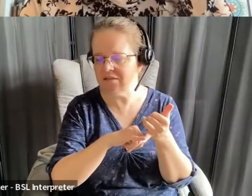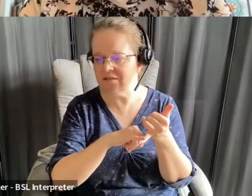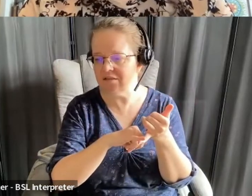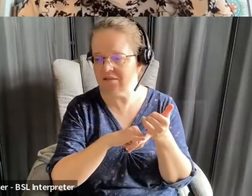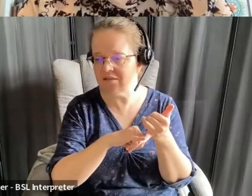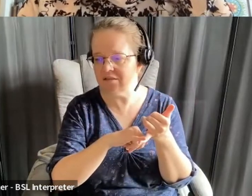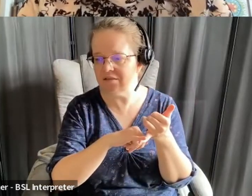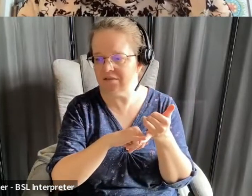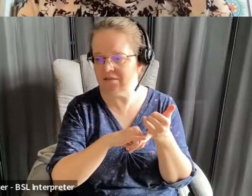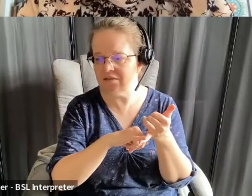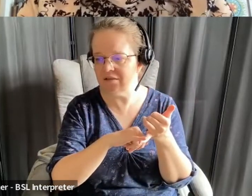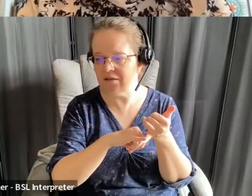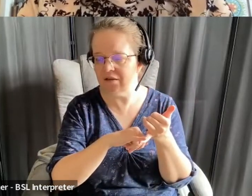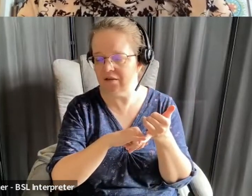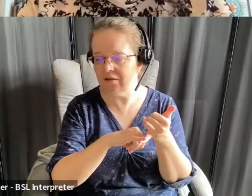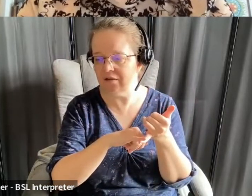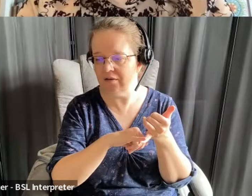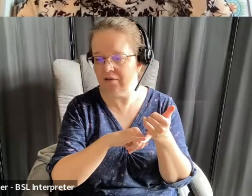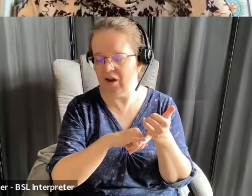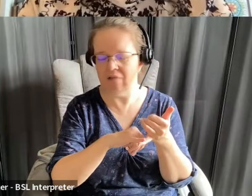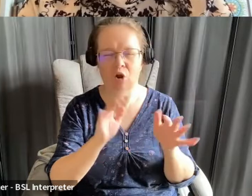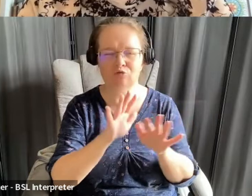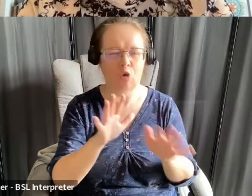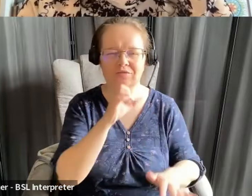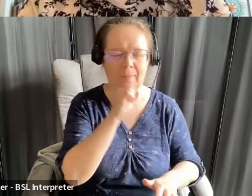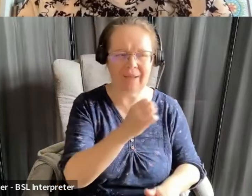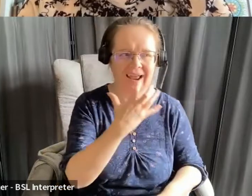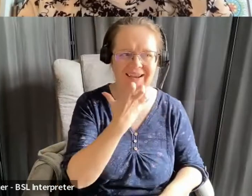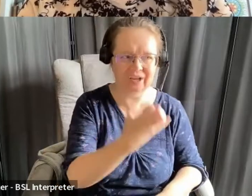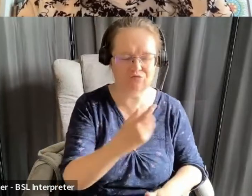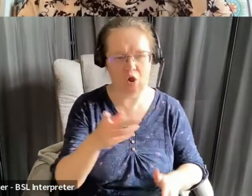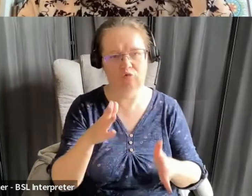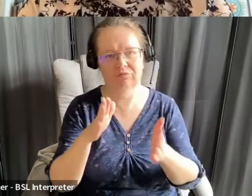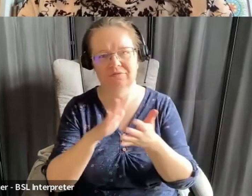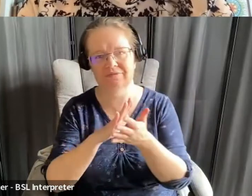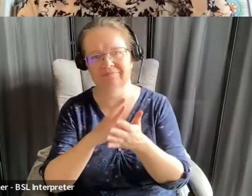goes back to the time when I was at bar school, because